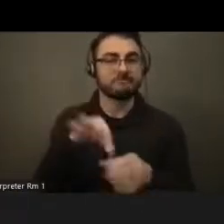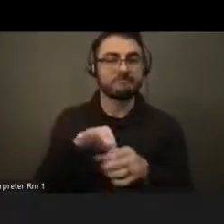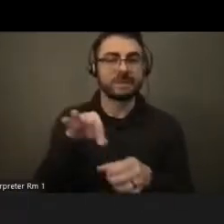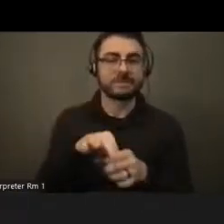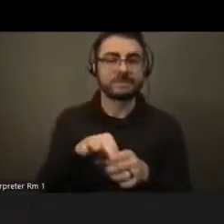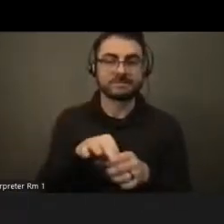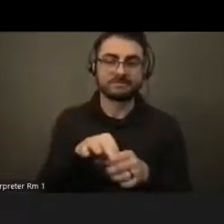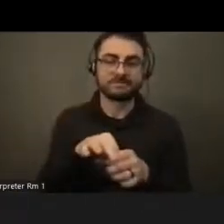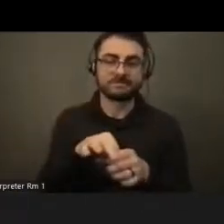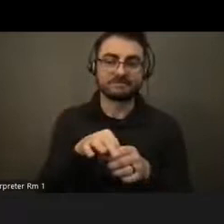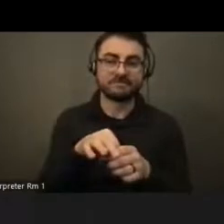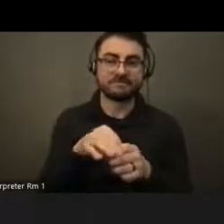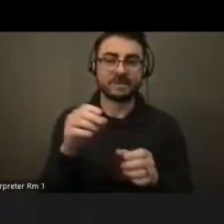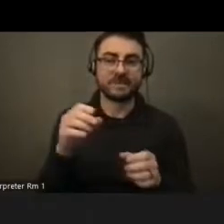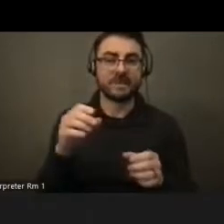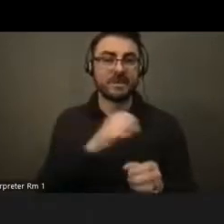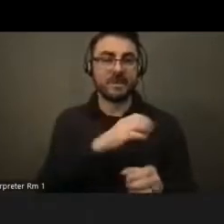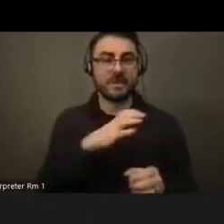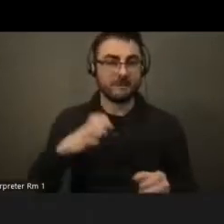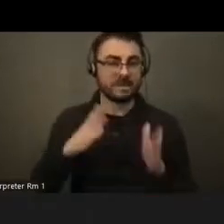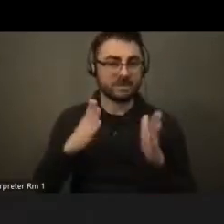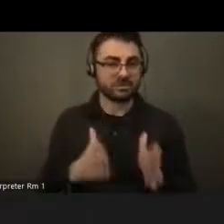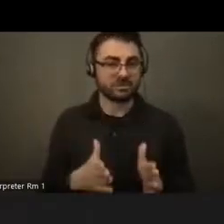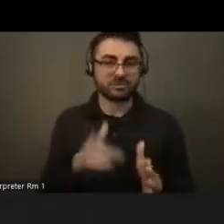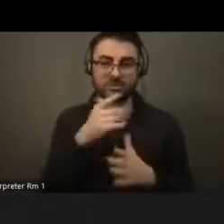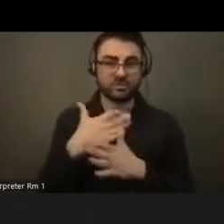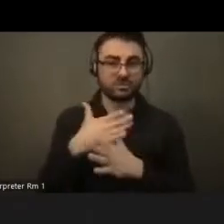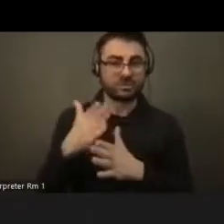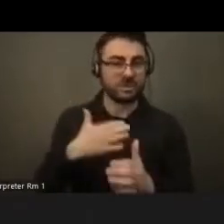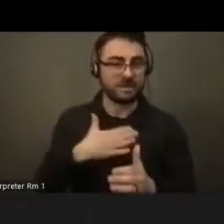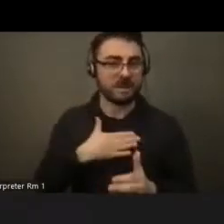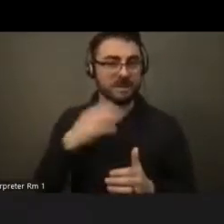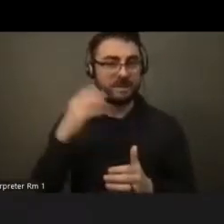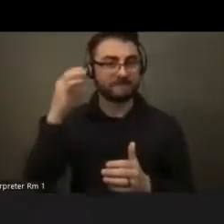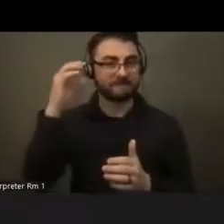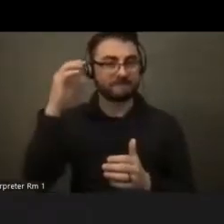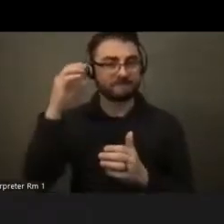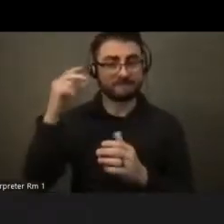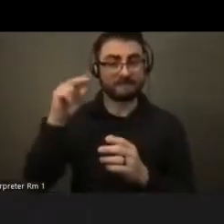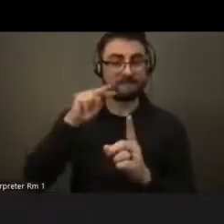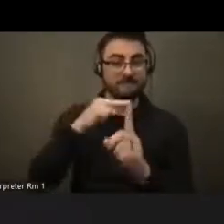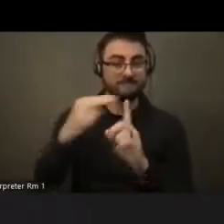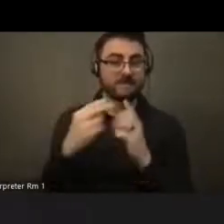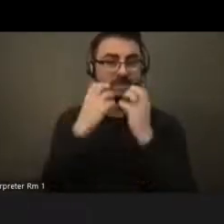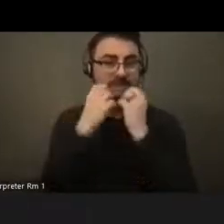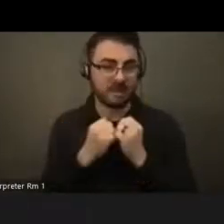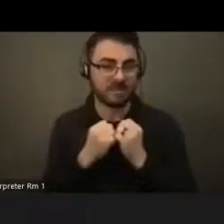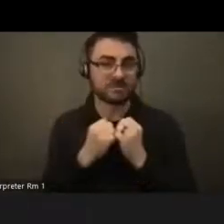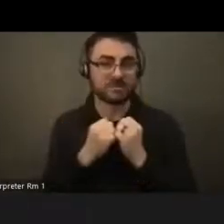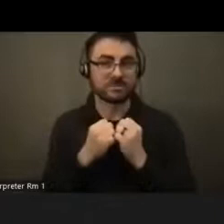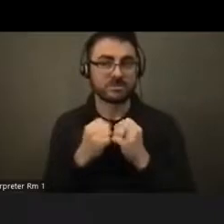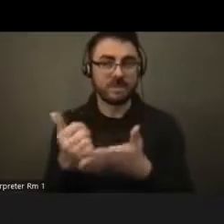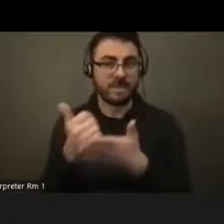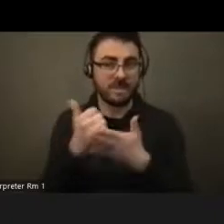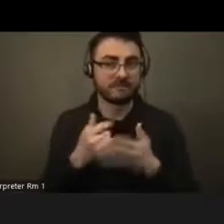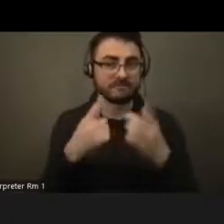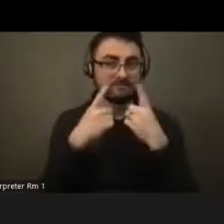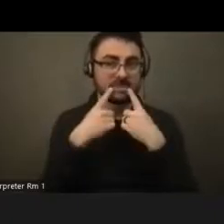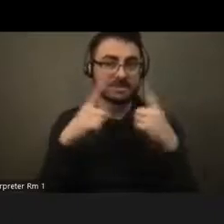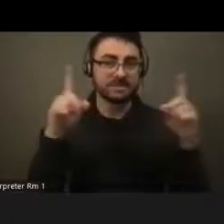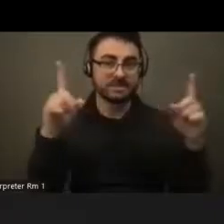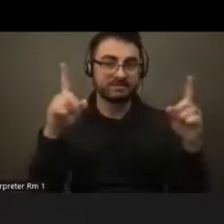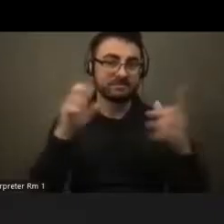my values get elected in order to reach the outcomes that I thought I heard in your